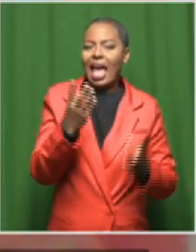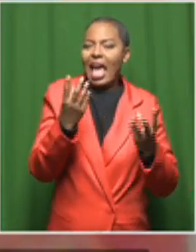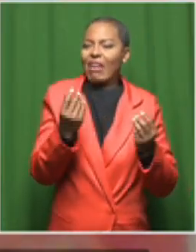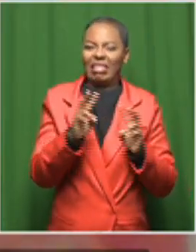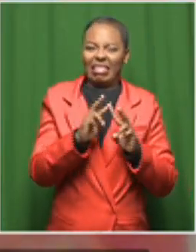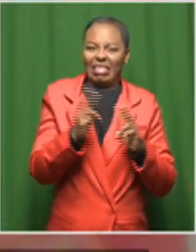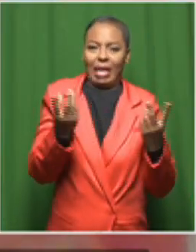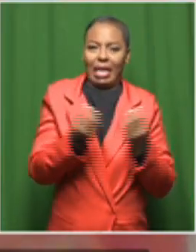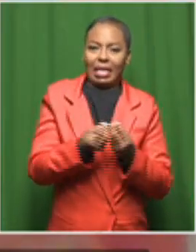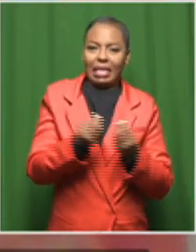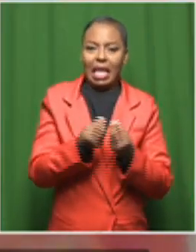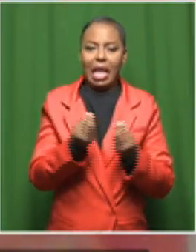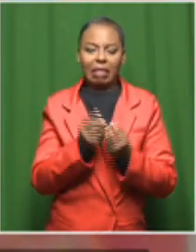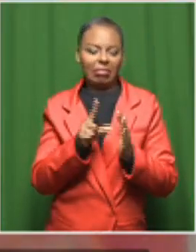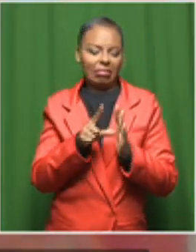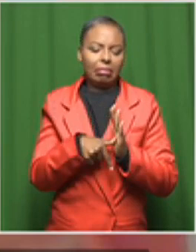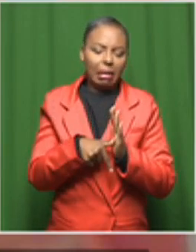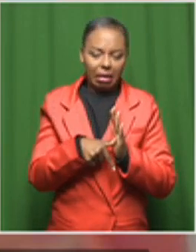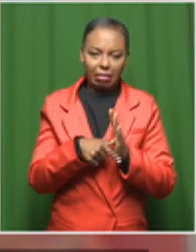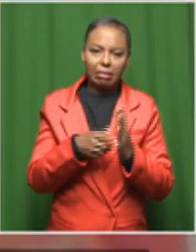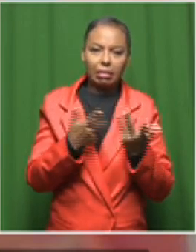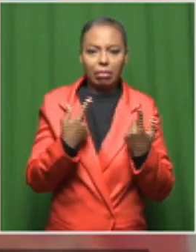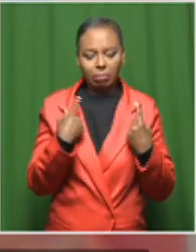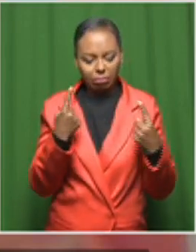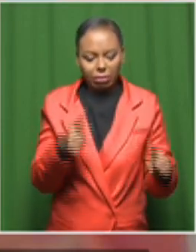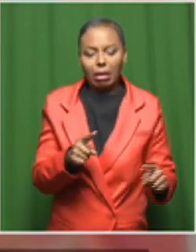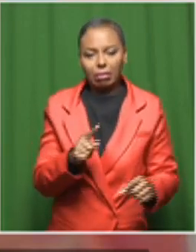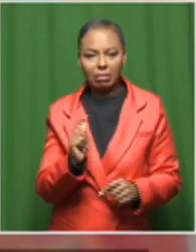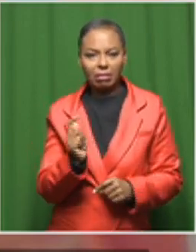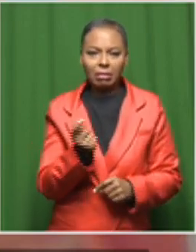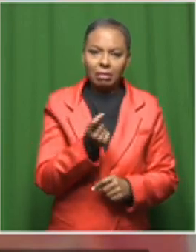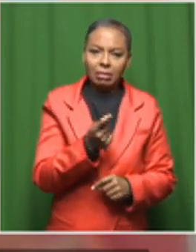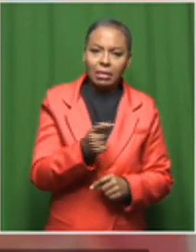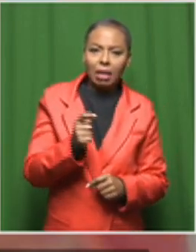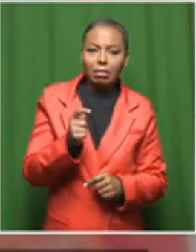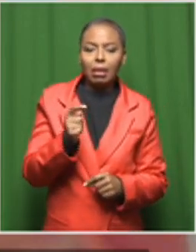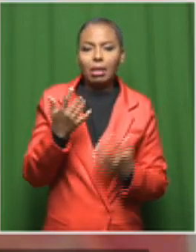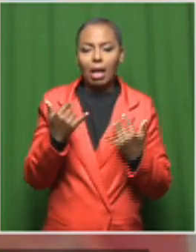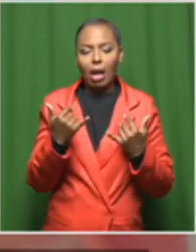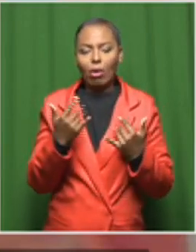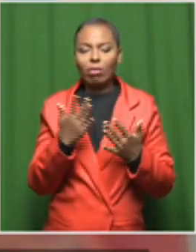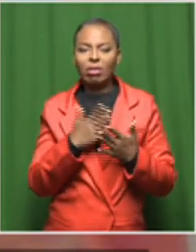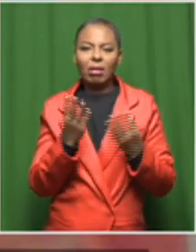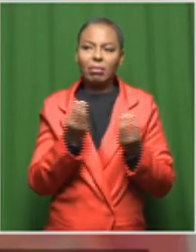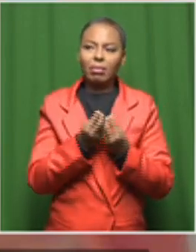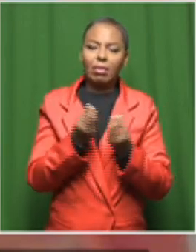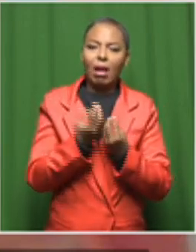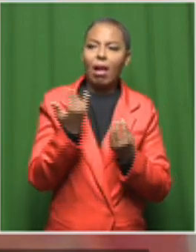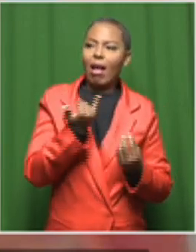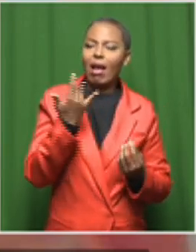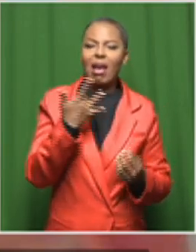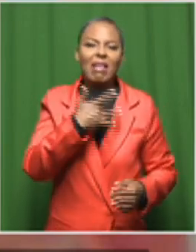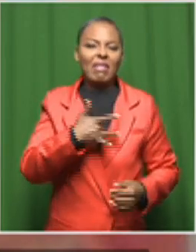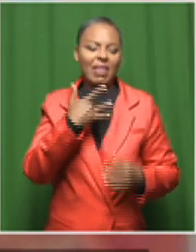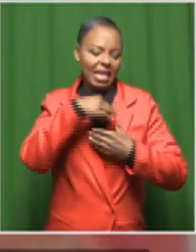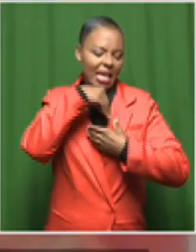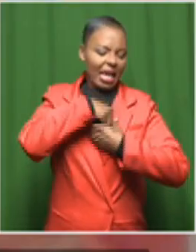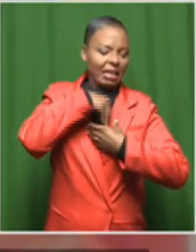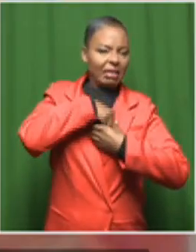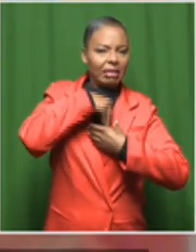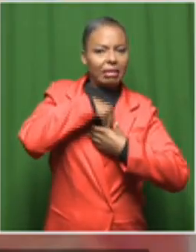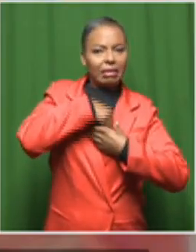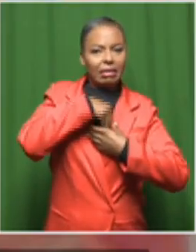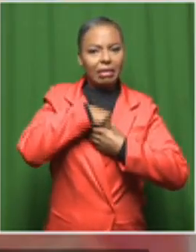flair, and chic maybe is the best word for that. Typical Parisian type feeling, and because